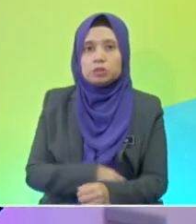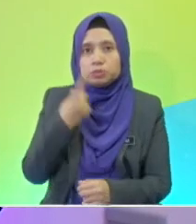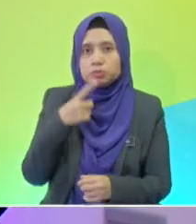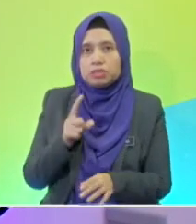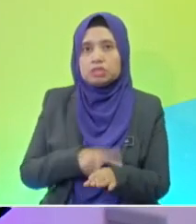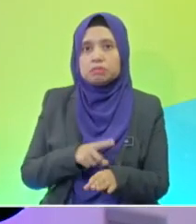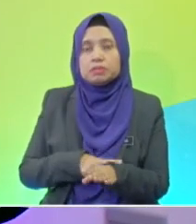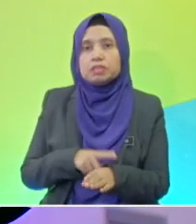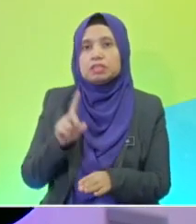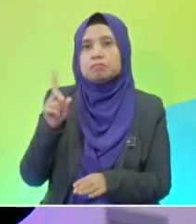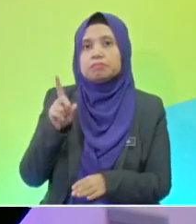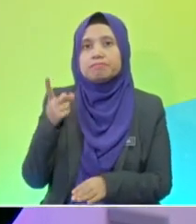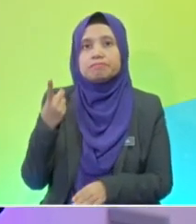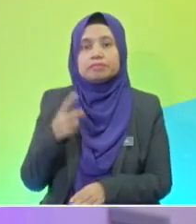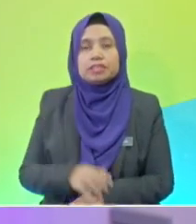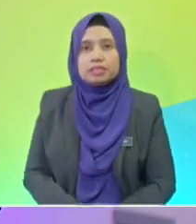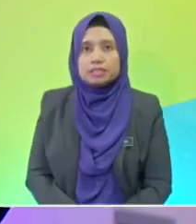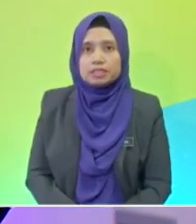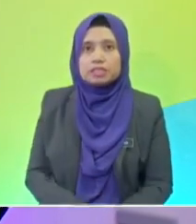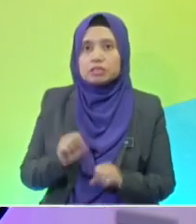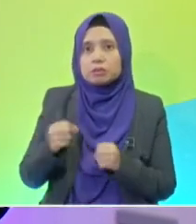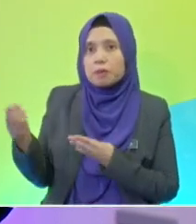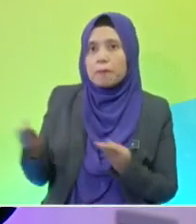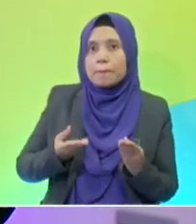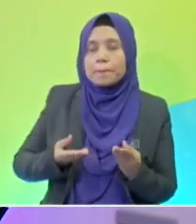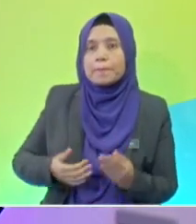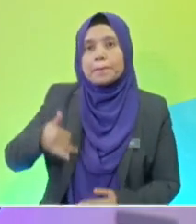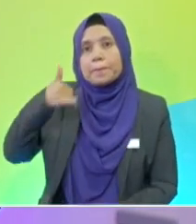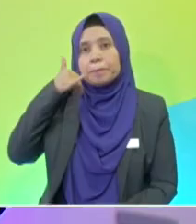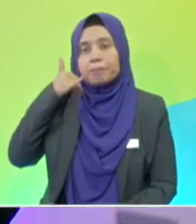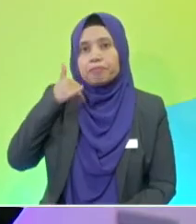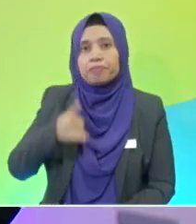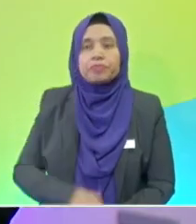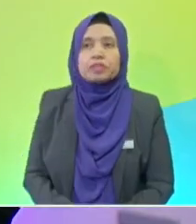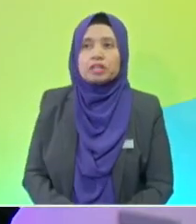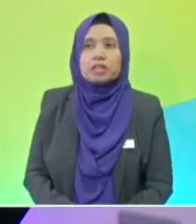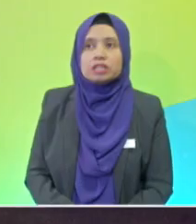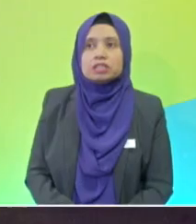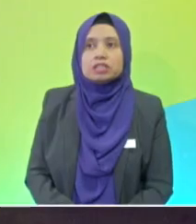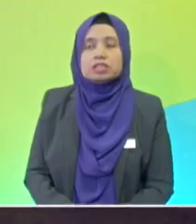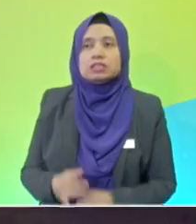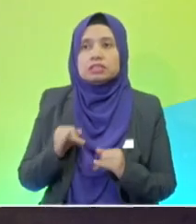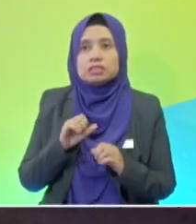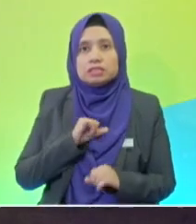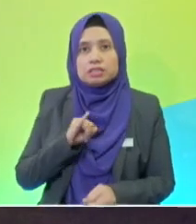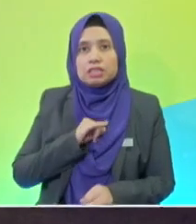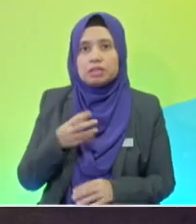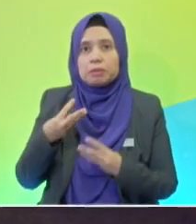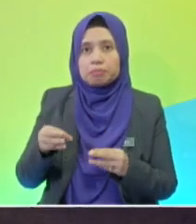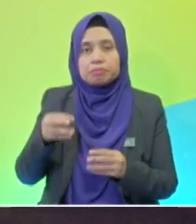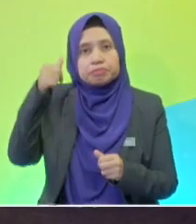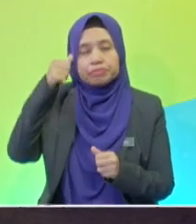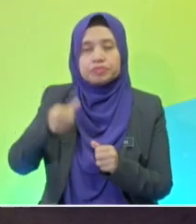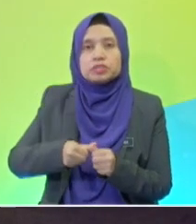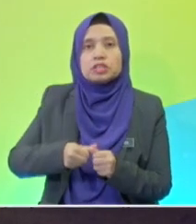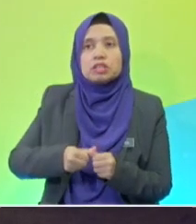time and anywhere, because we can carry our phone. In those days, the phone will only be at home. Right. I also remember those days. Yeah. If they are